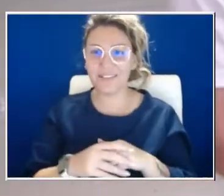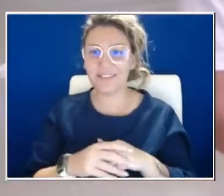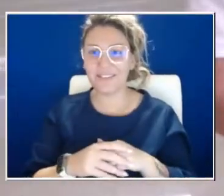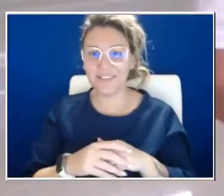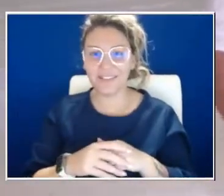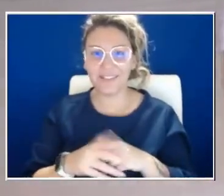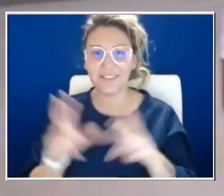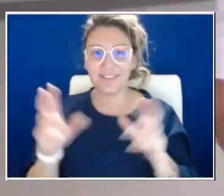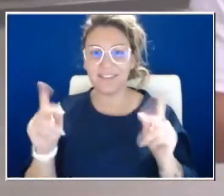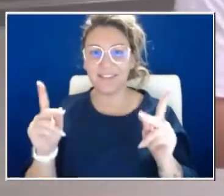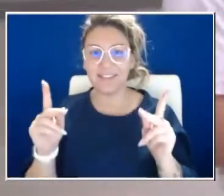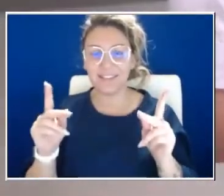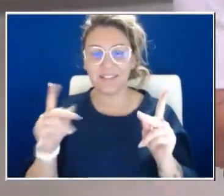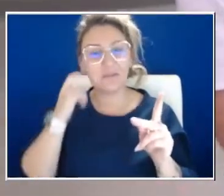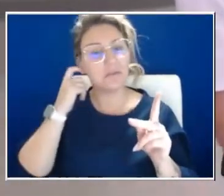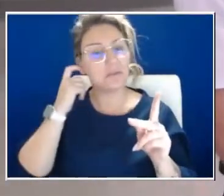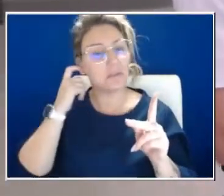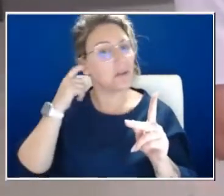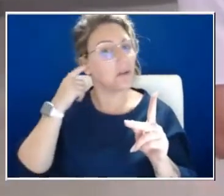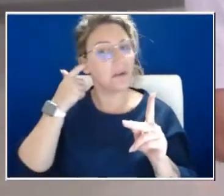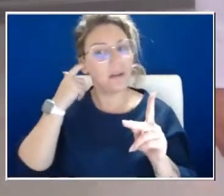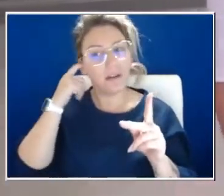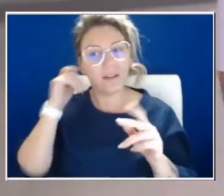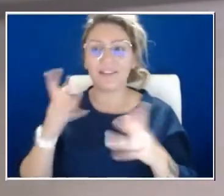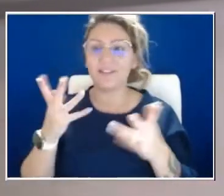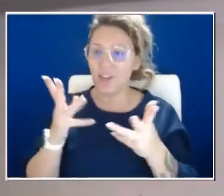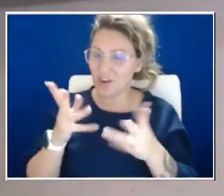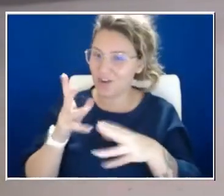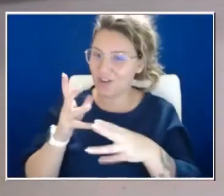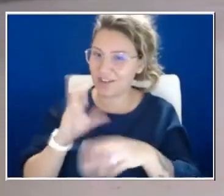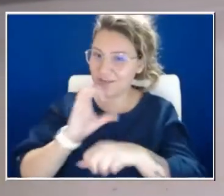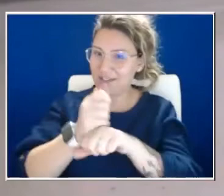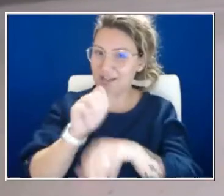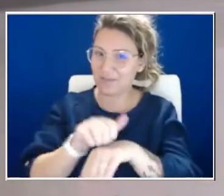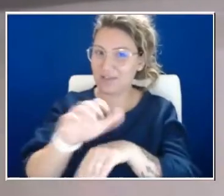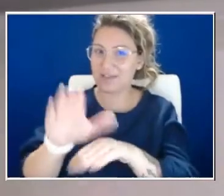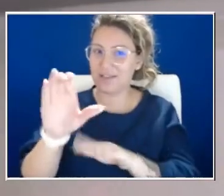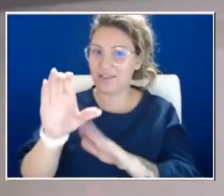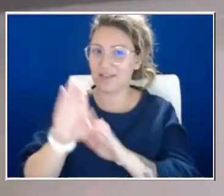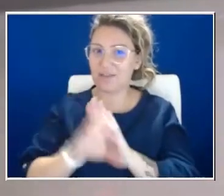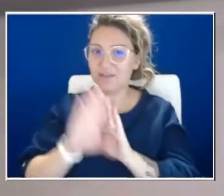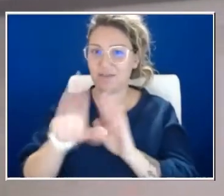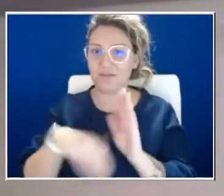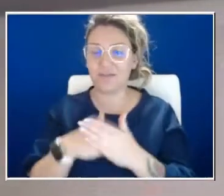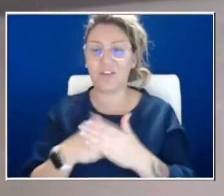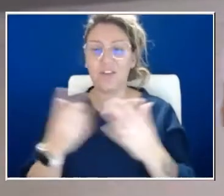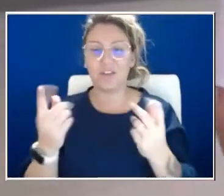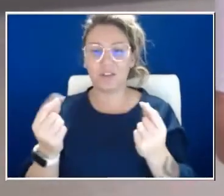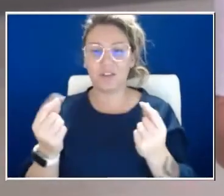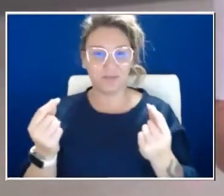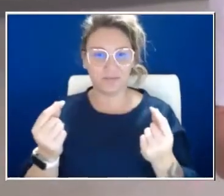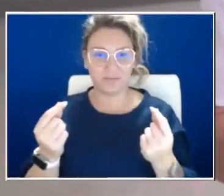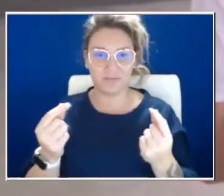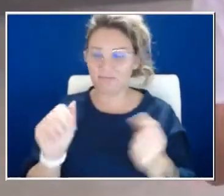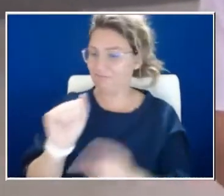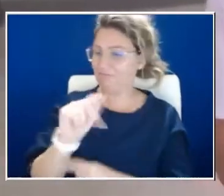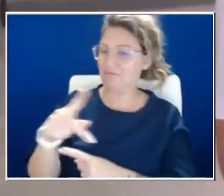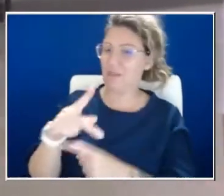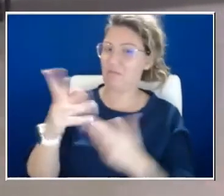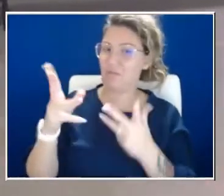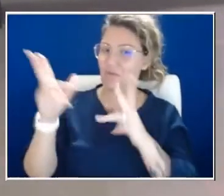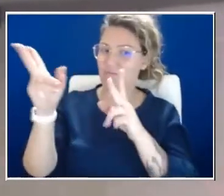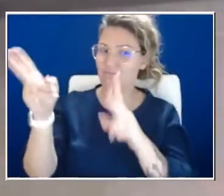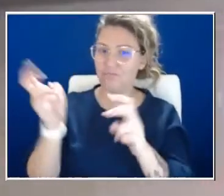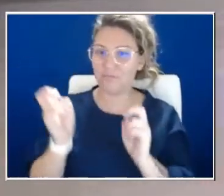Okay, so this has kind of already been set up. I already sent Will a code, and literally all he does, the app is already downloaded from when we did